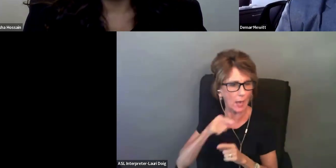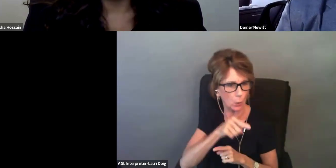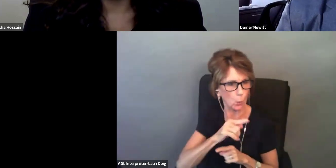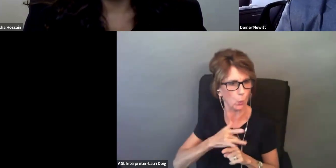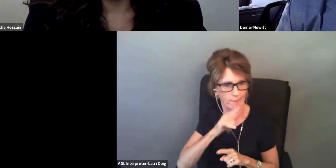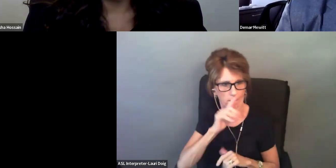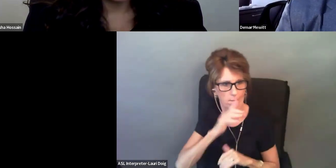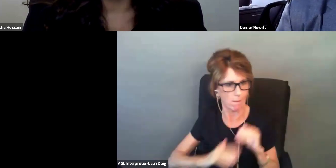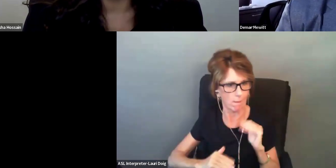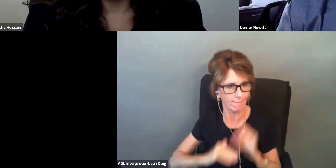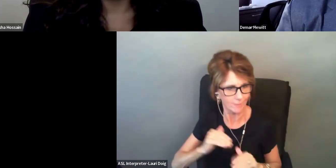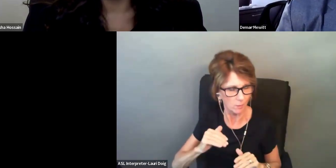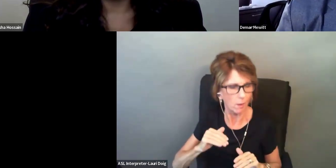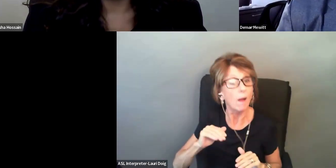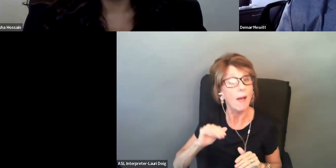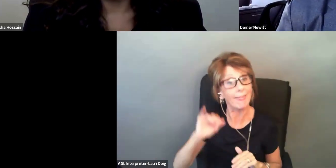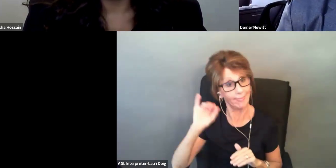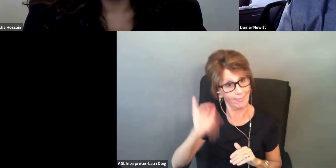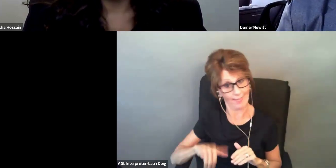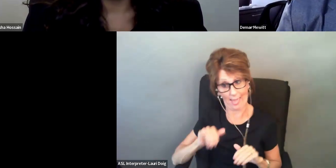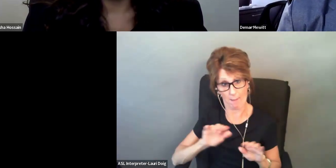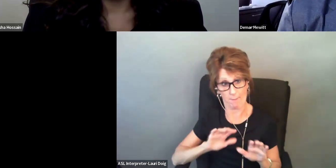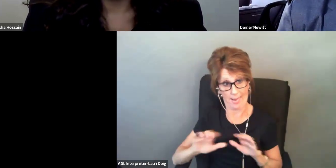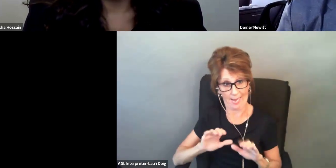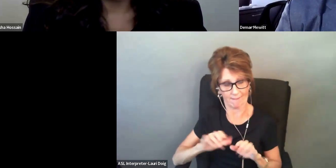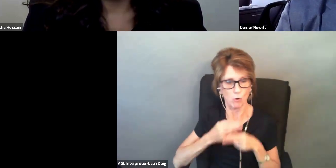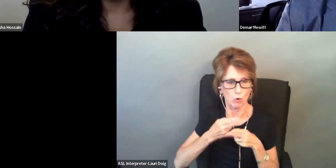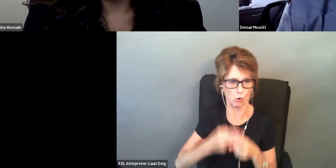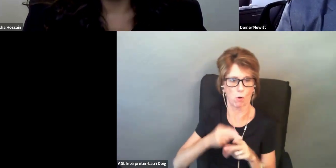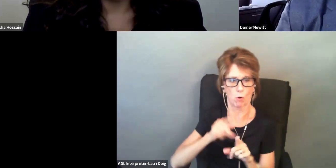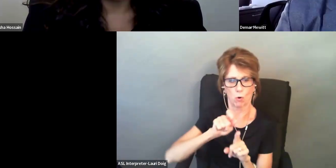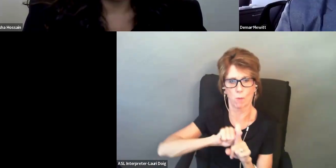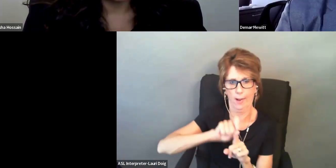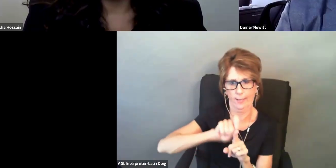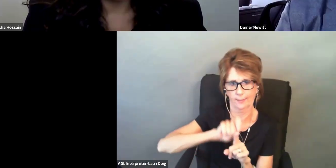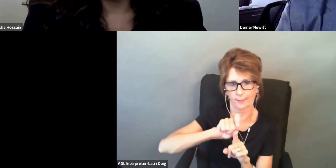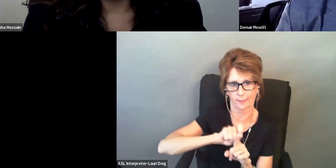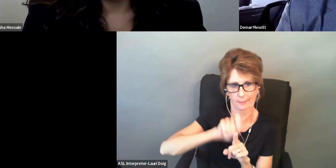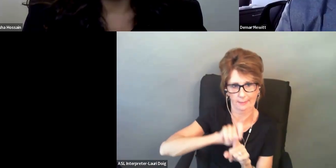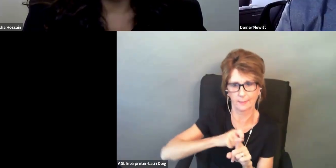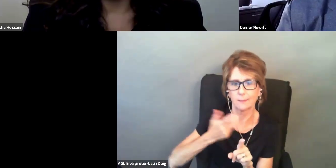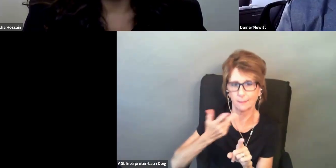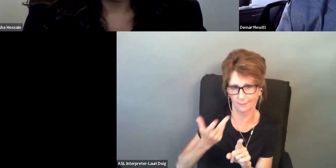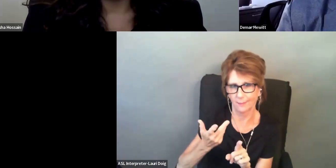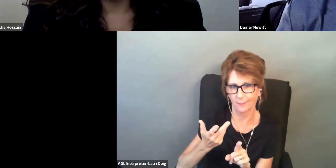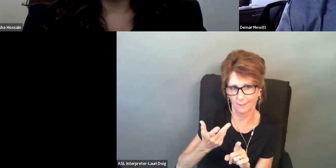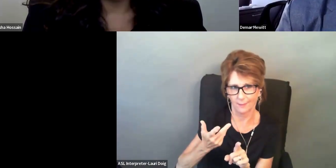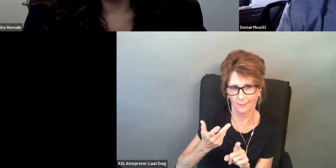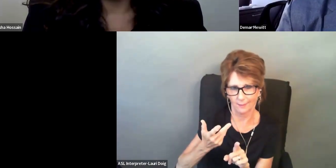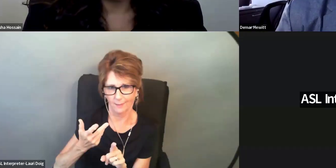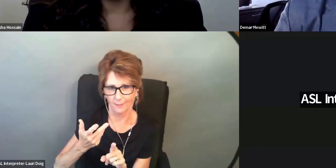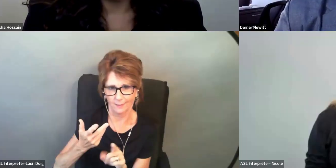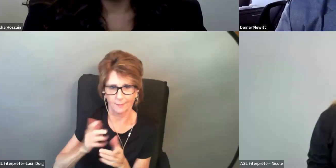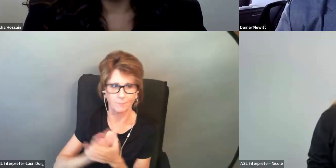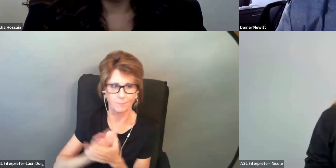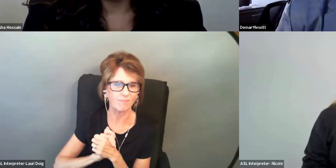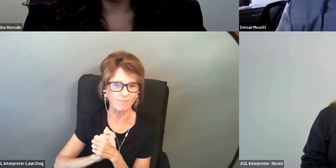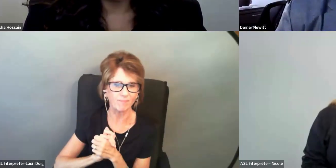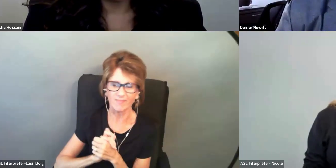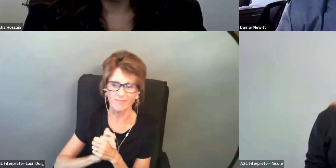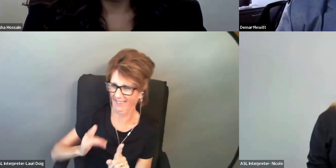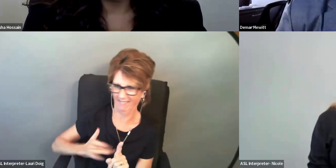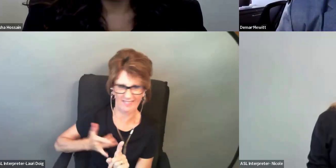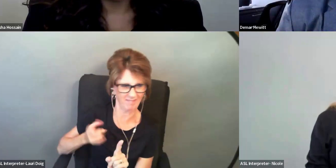that would amount to be harassment intended to, cause you to take a particular course of action, for